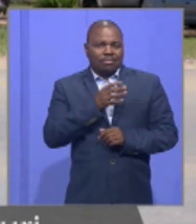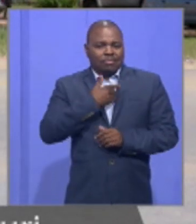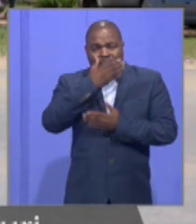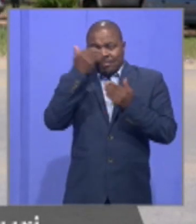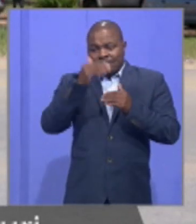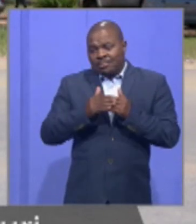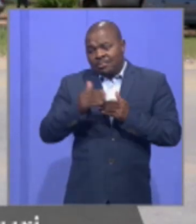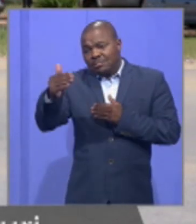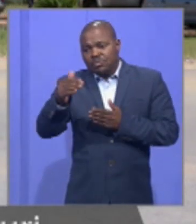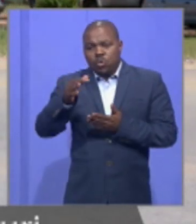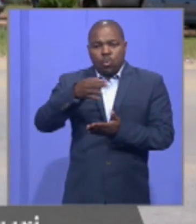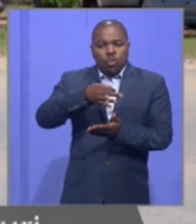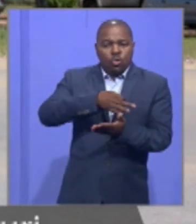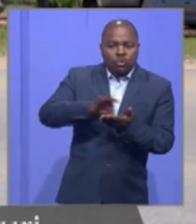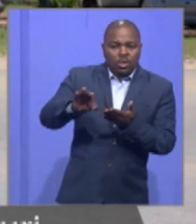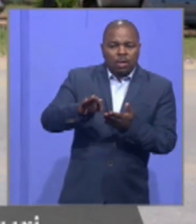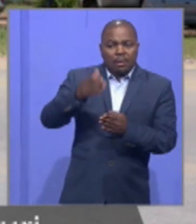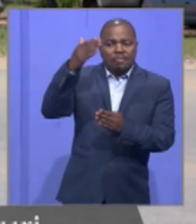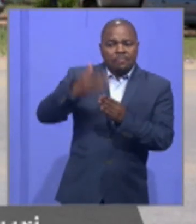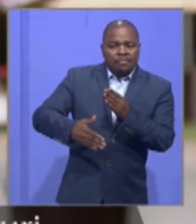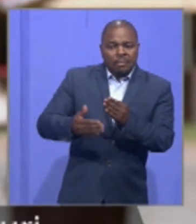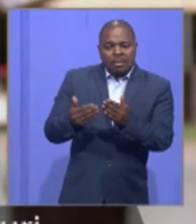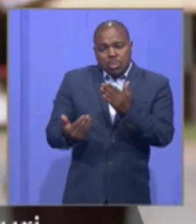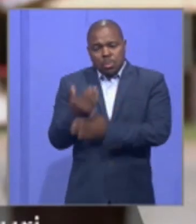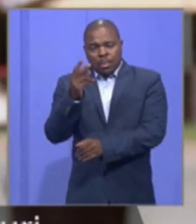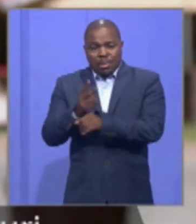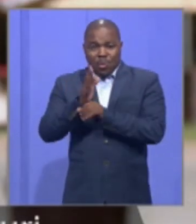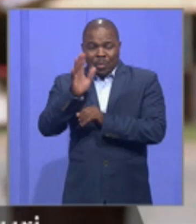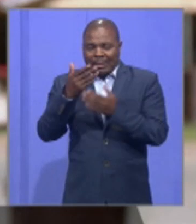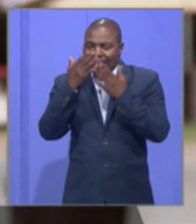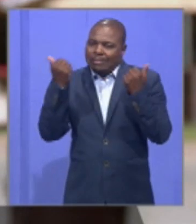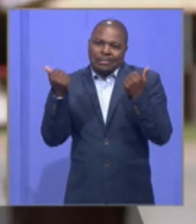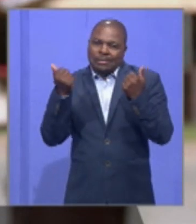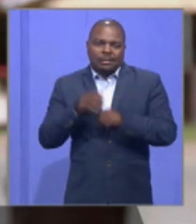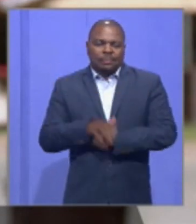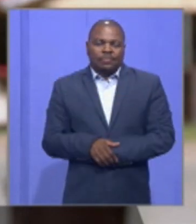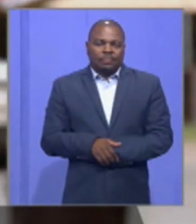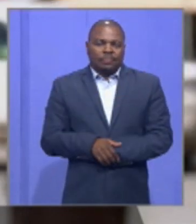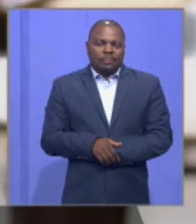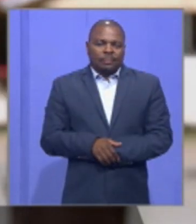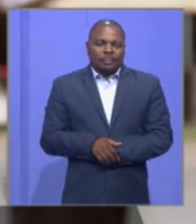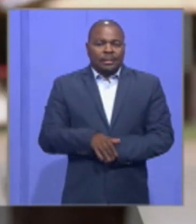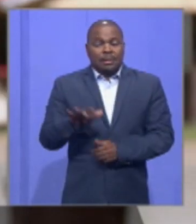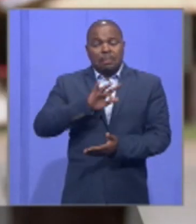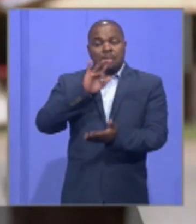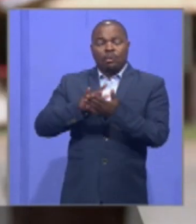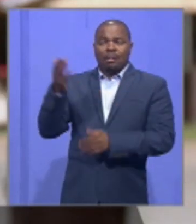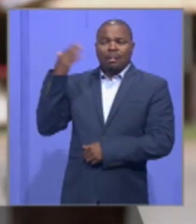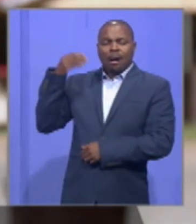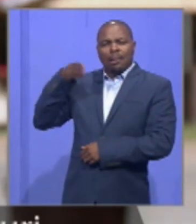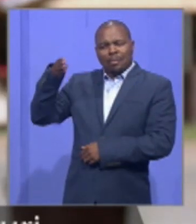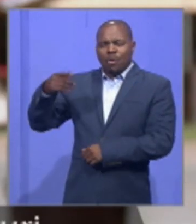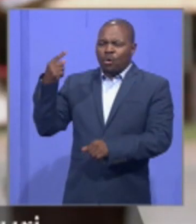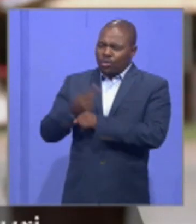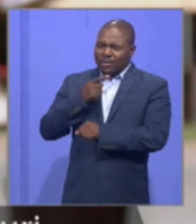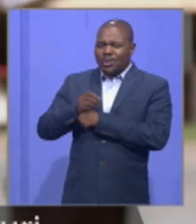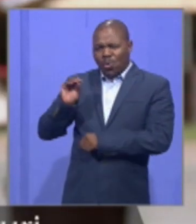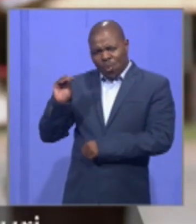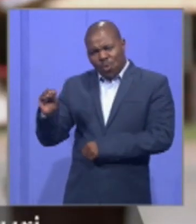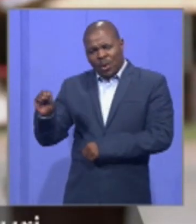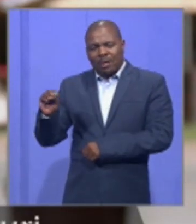dikontraka tsa bone tse di yang bokhutlong fa gautshwane di tlile go ntšhafadiwa. Ga go tle gore hiriwe permanent di-posting di le teng di dula di nna teng